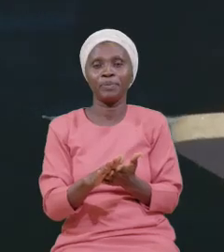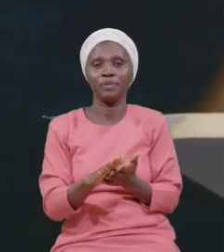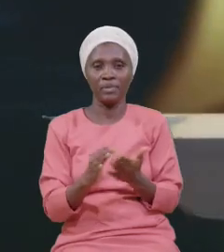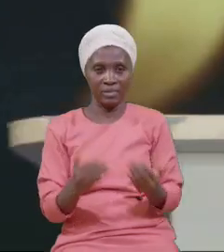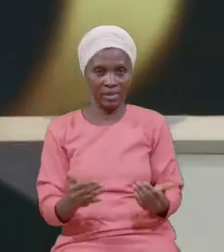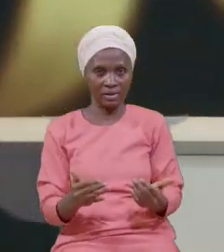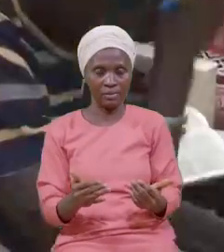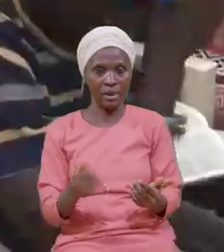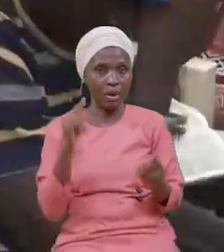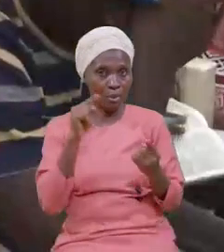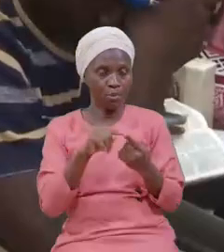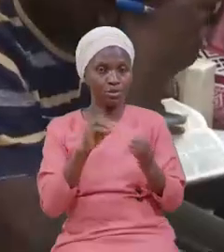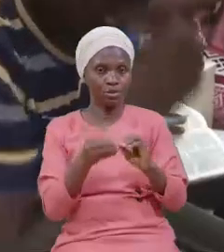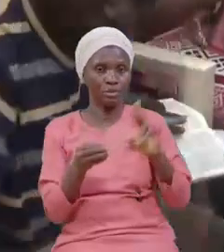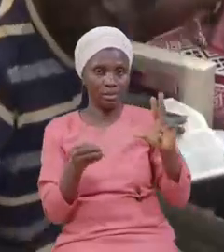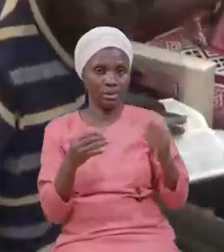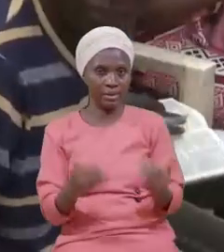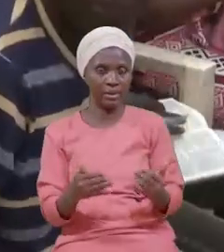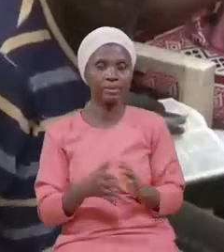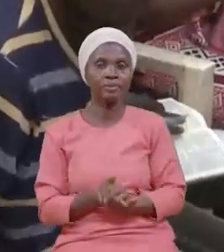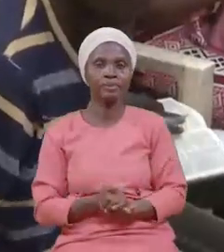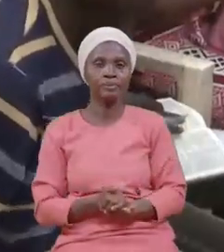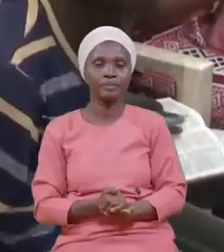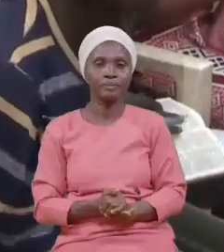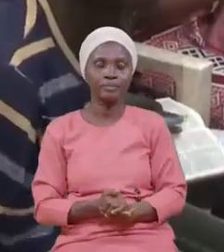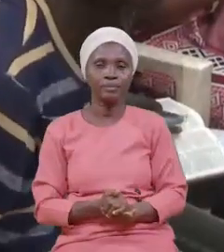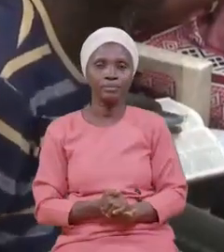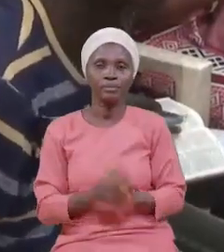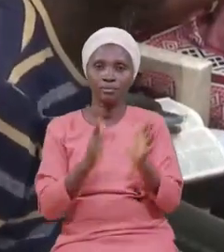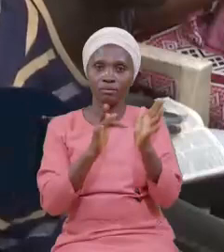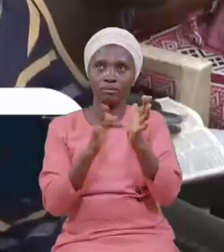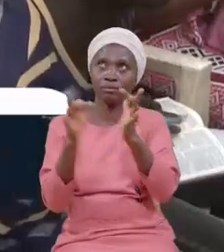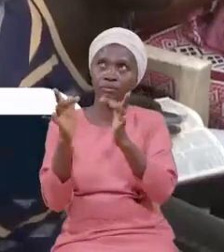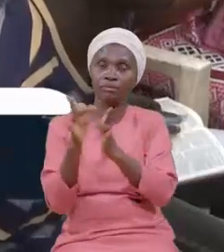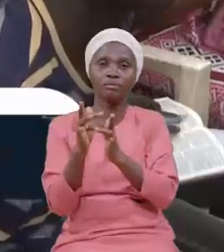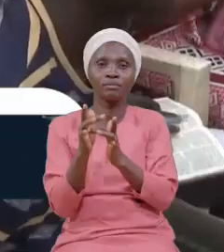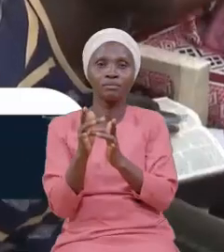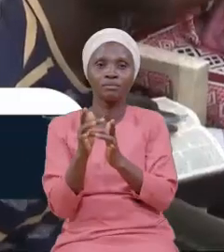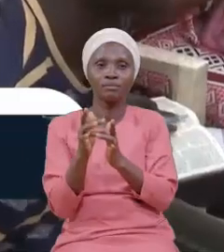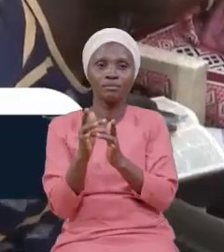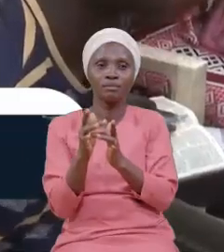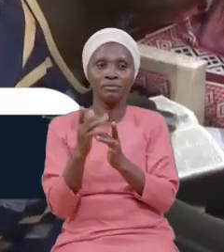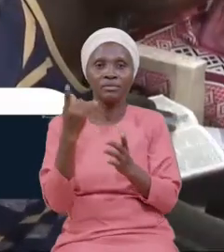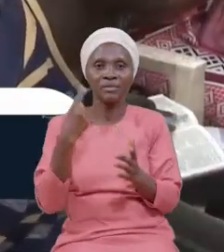number 3 now. Point number 3, Jesus, the